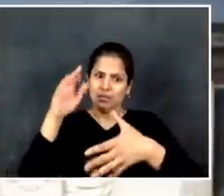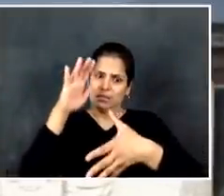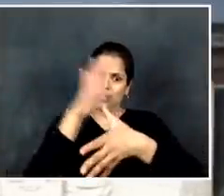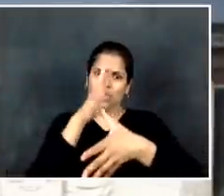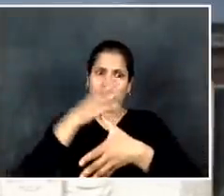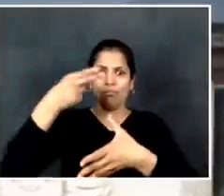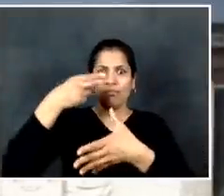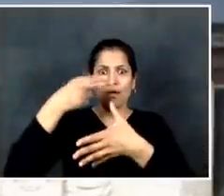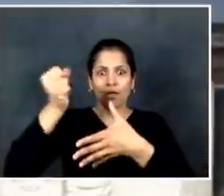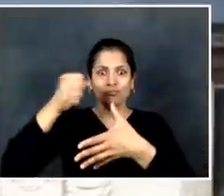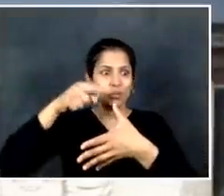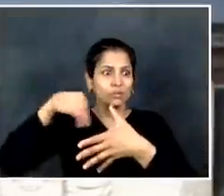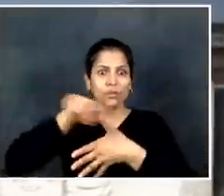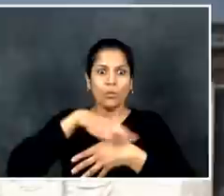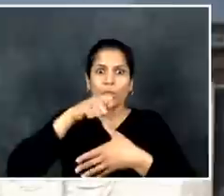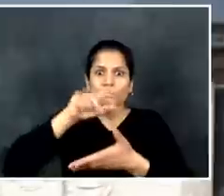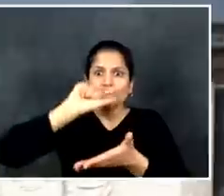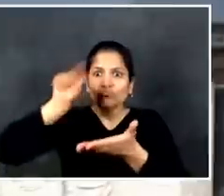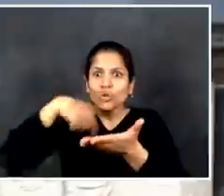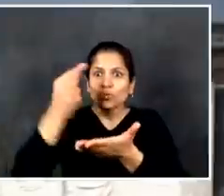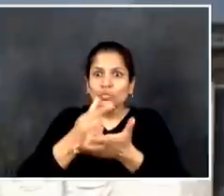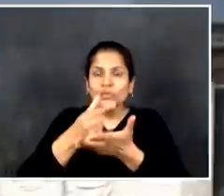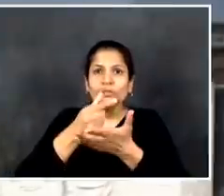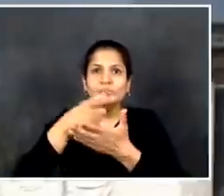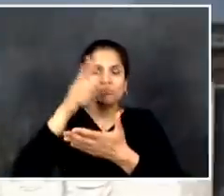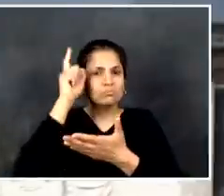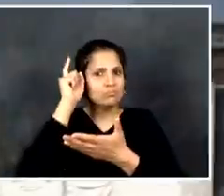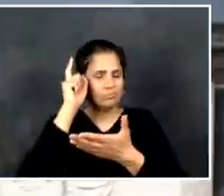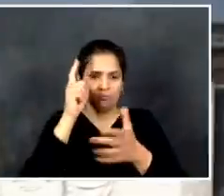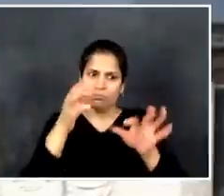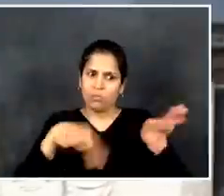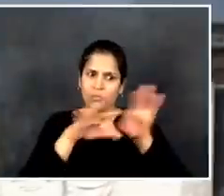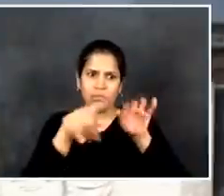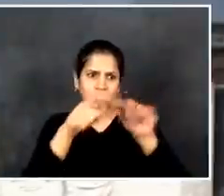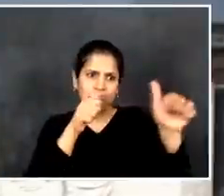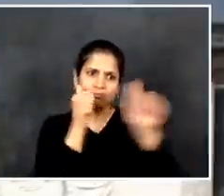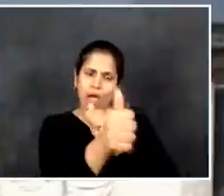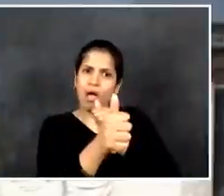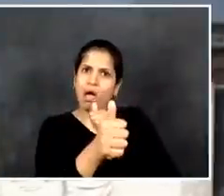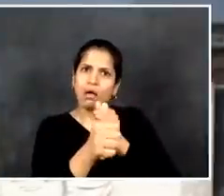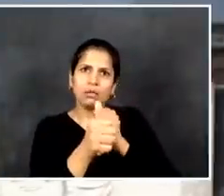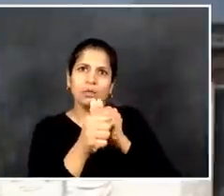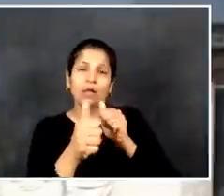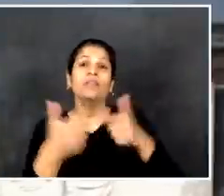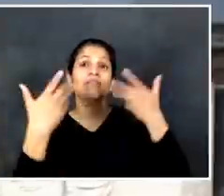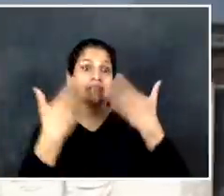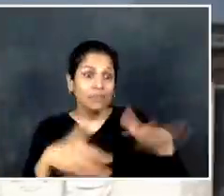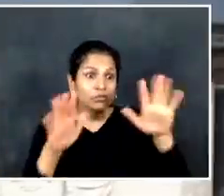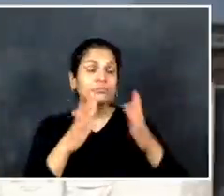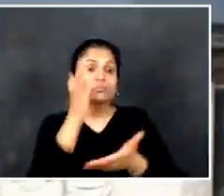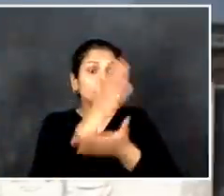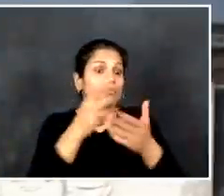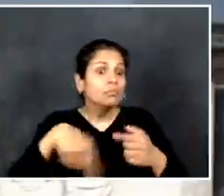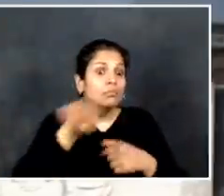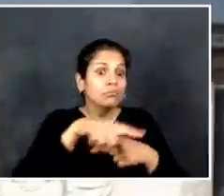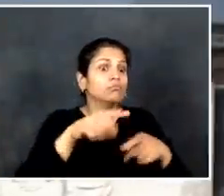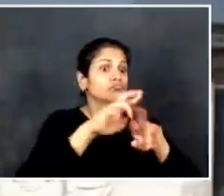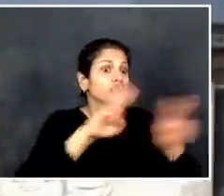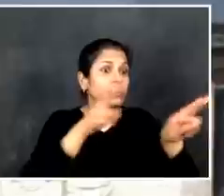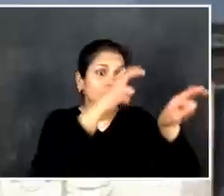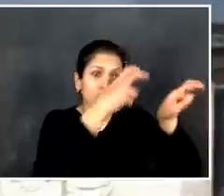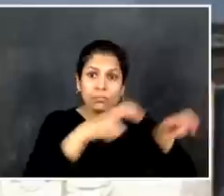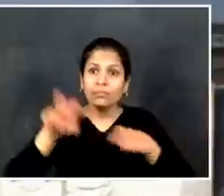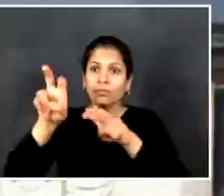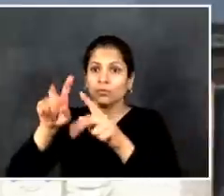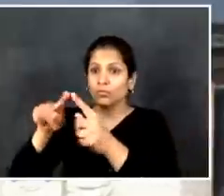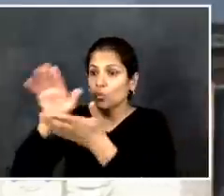a singular focus, obviously with every week trying to strengthen the online learning. But we got to figure out within that what we're doing